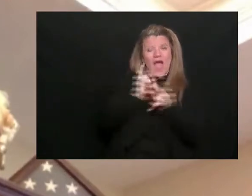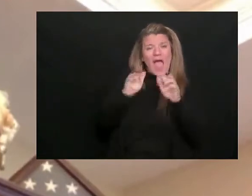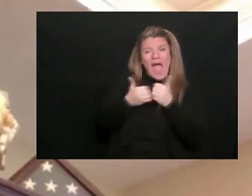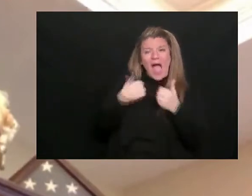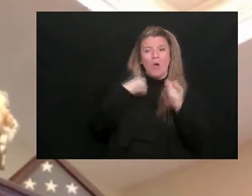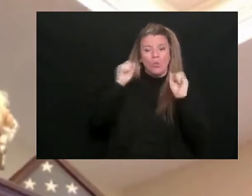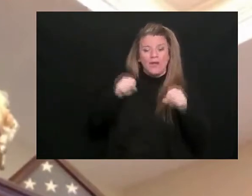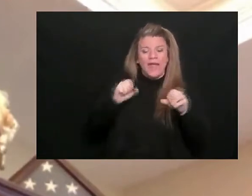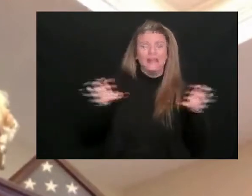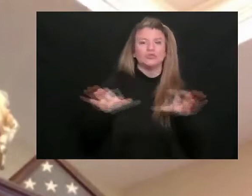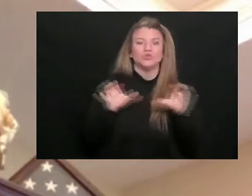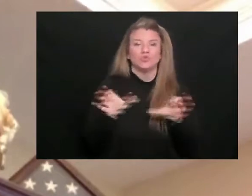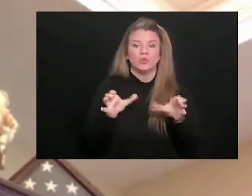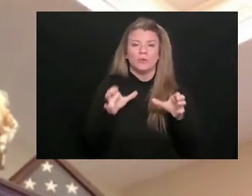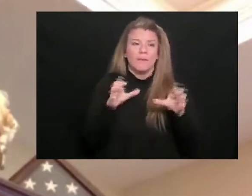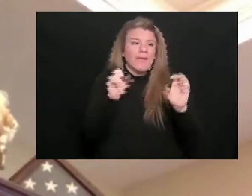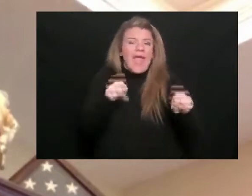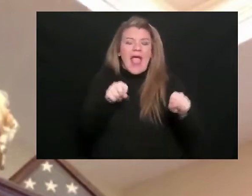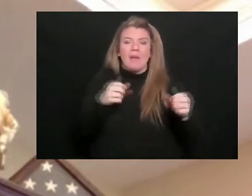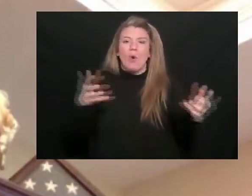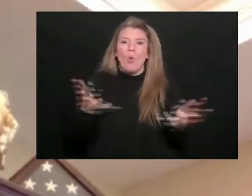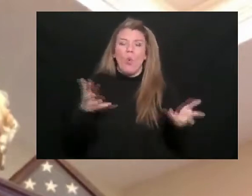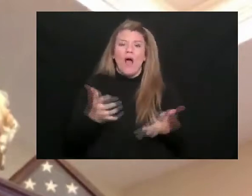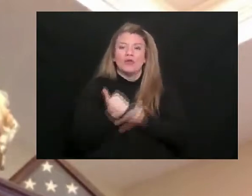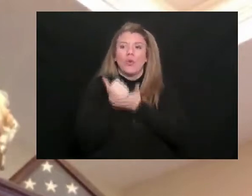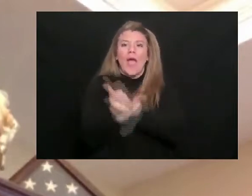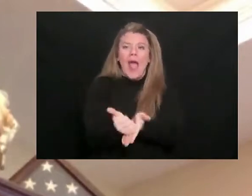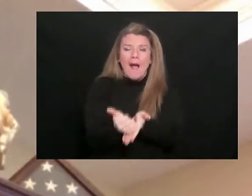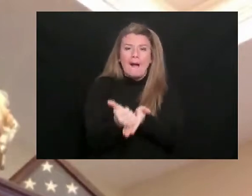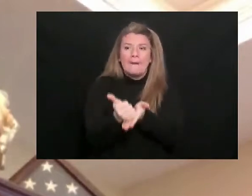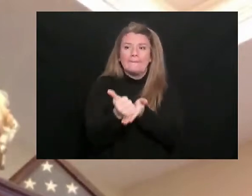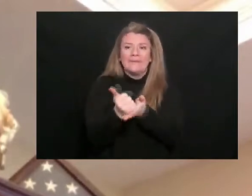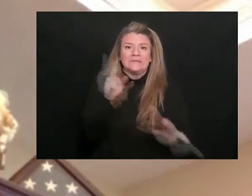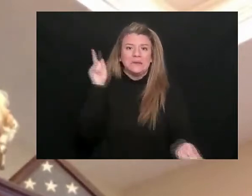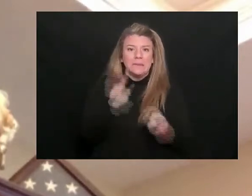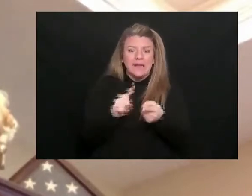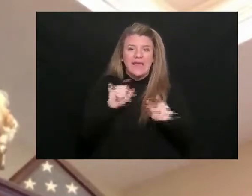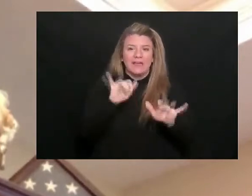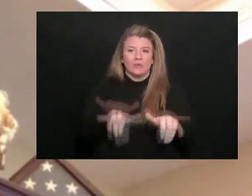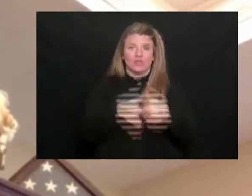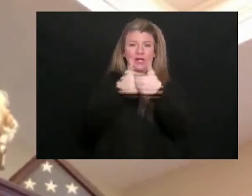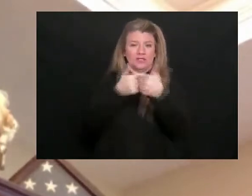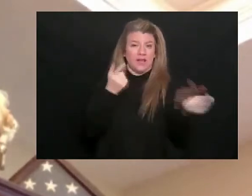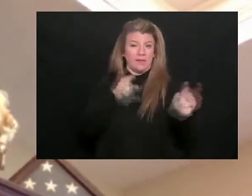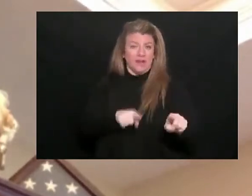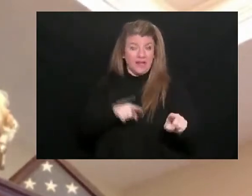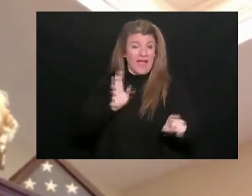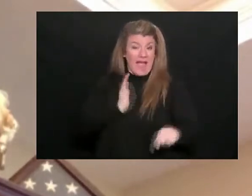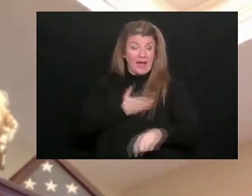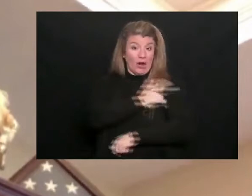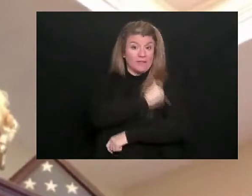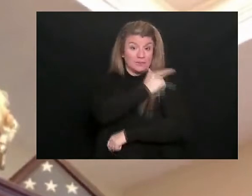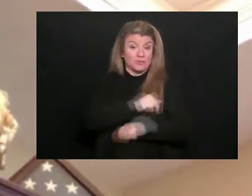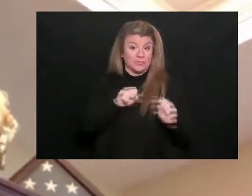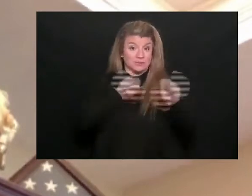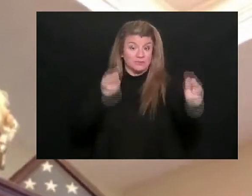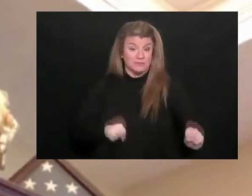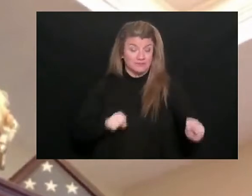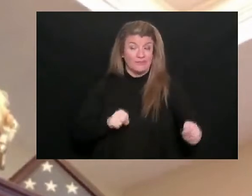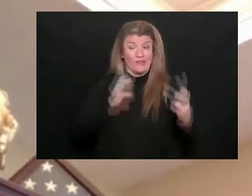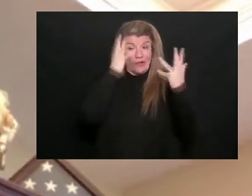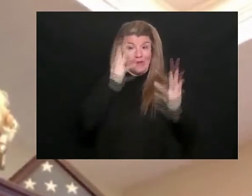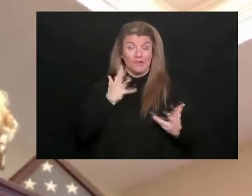do to help mitigate the challenges that we see coming in our hospital system. And the